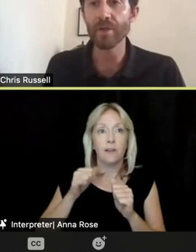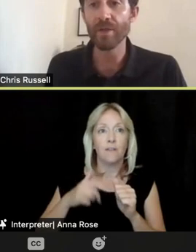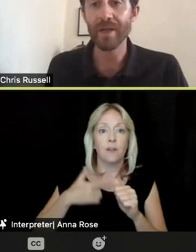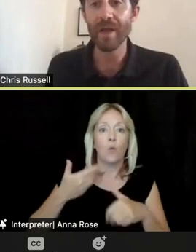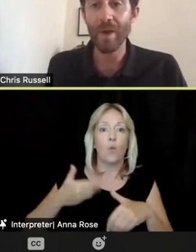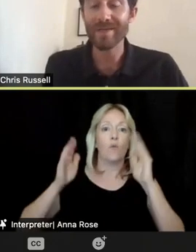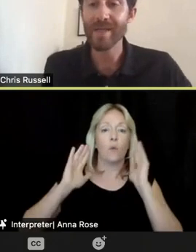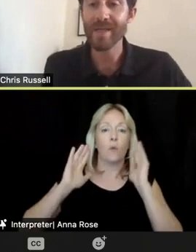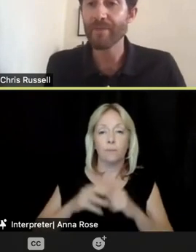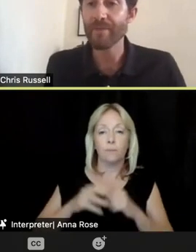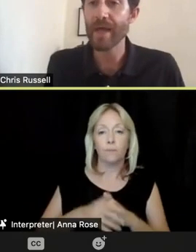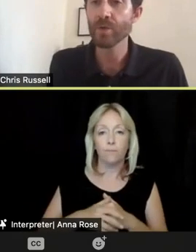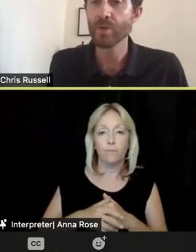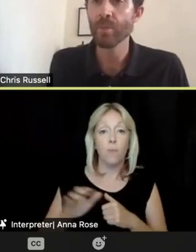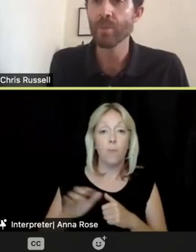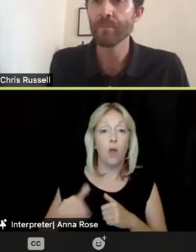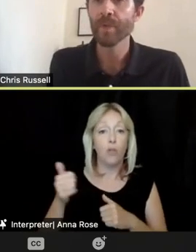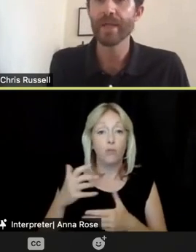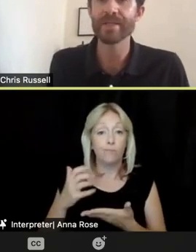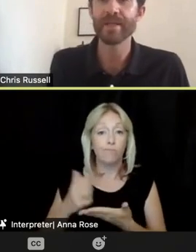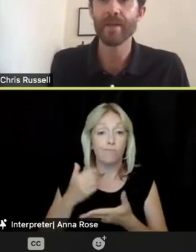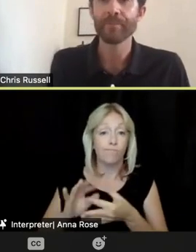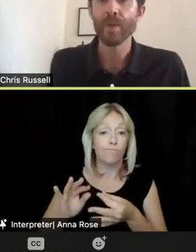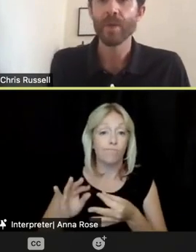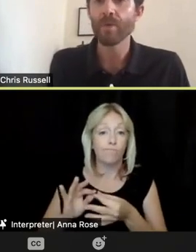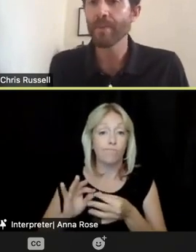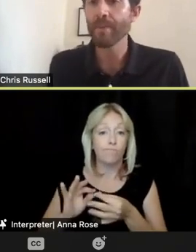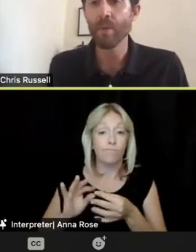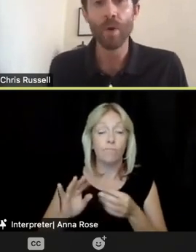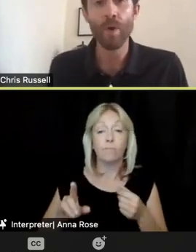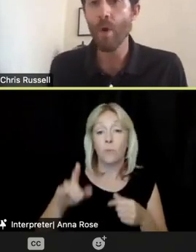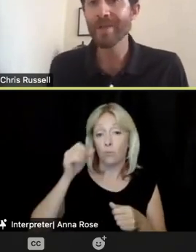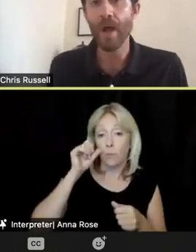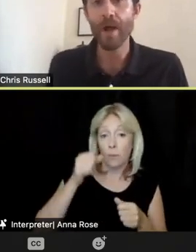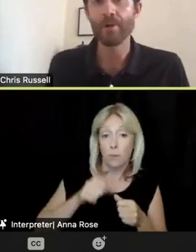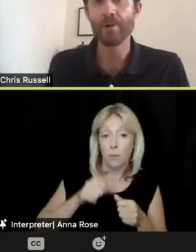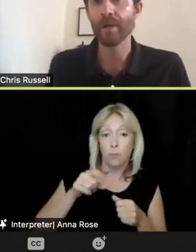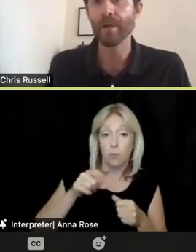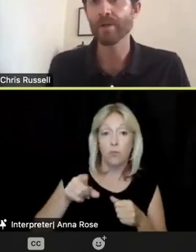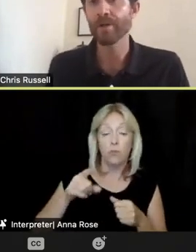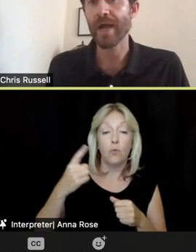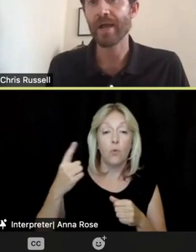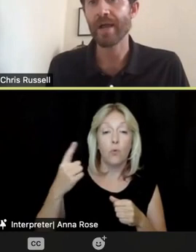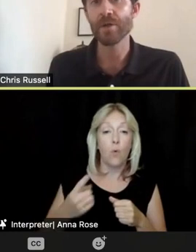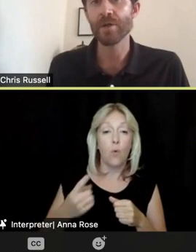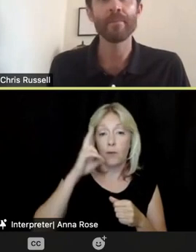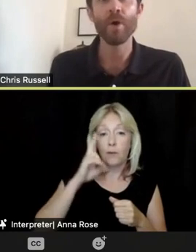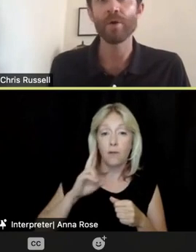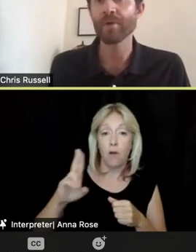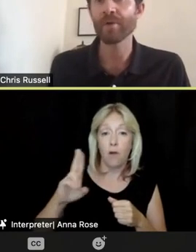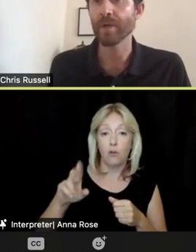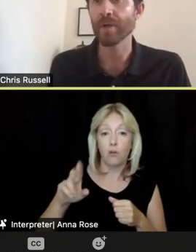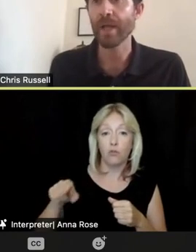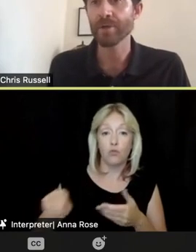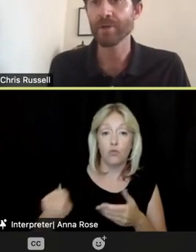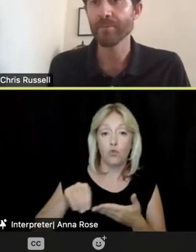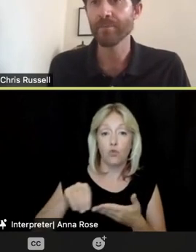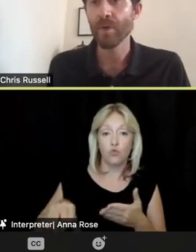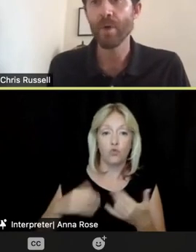The other little thing I wanted to say about that too is that, remember, we're always honoring the child's current mode